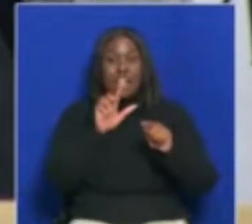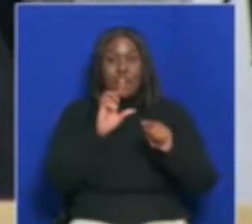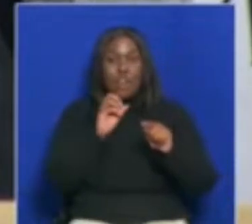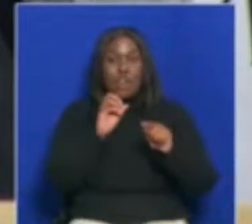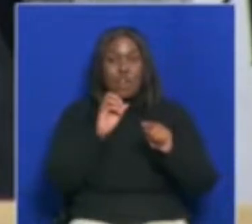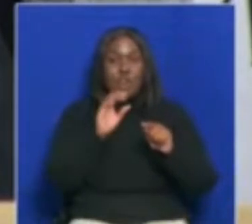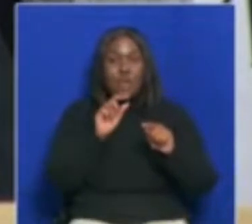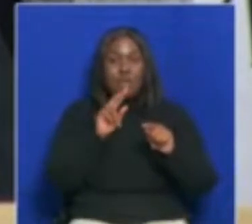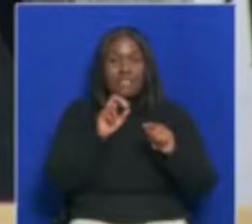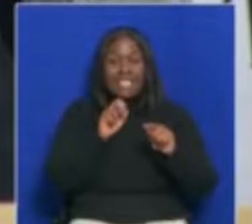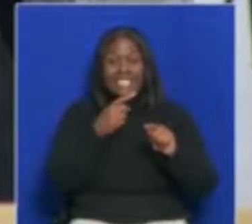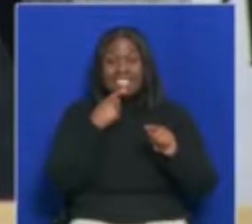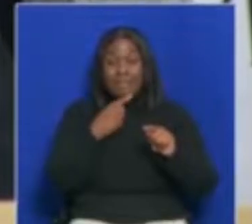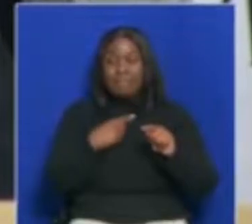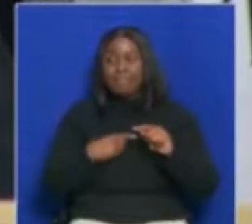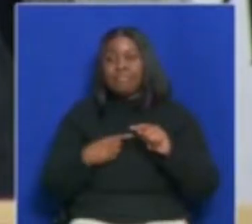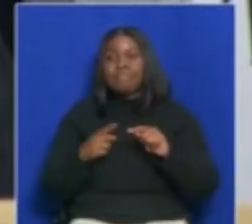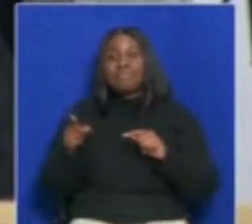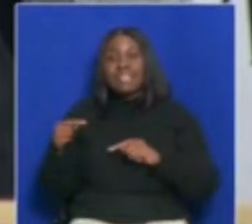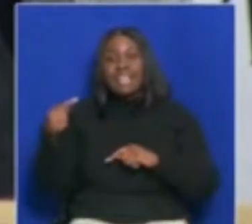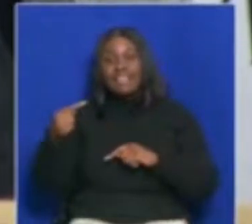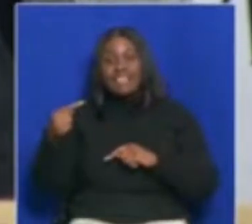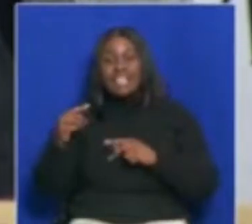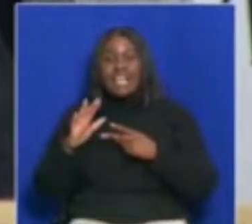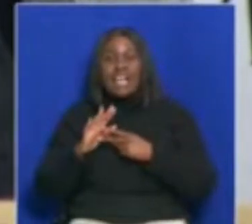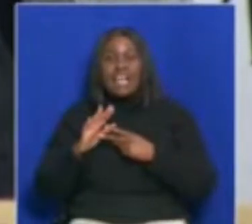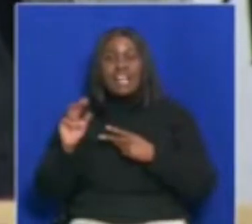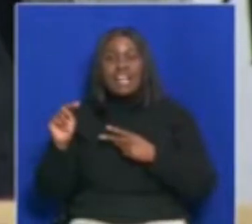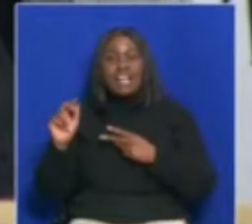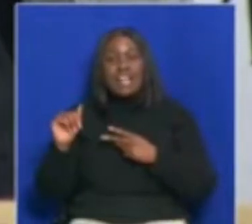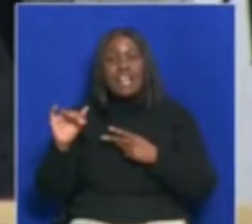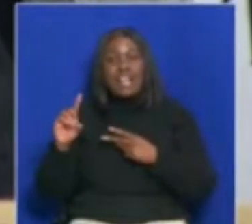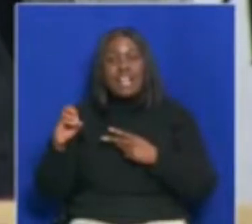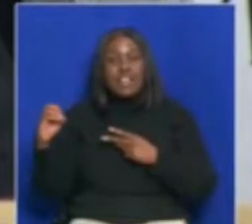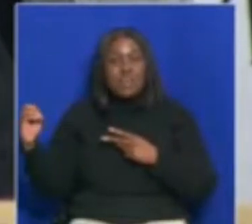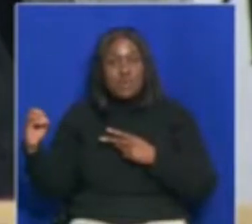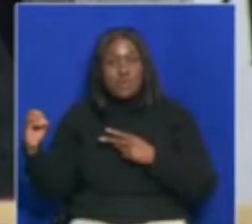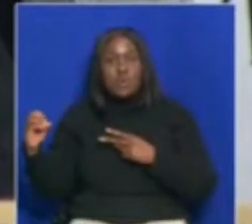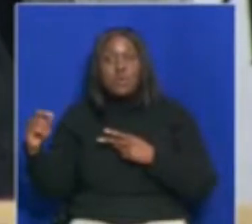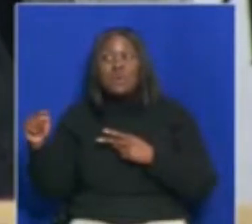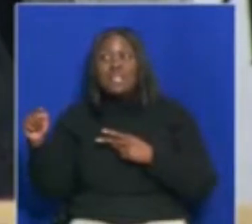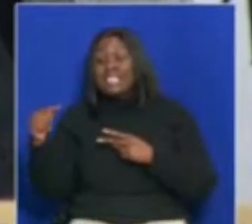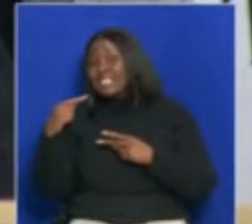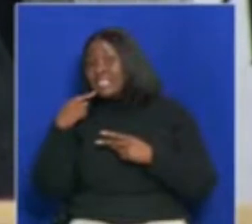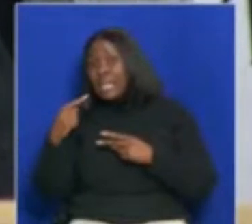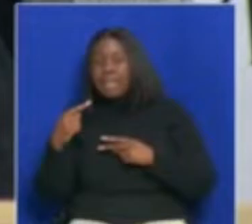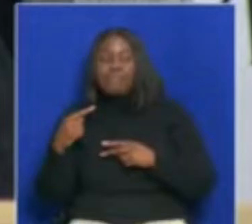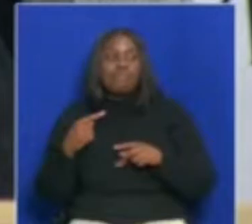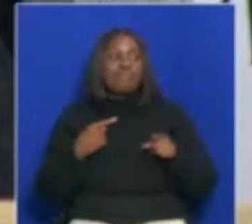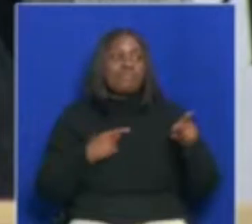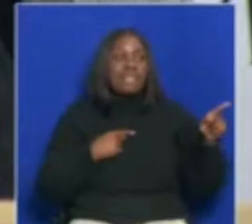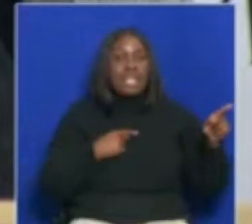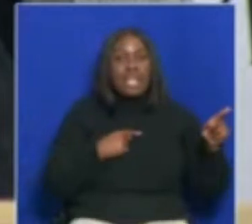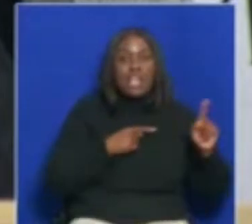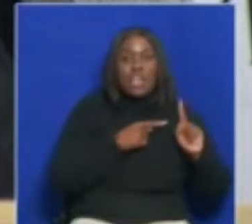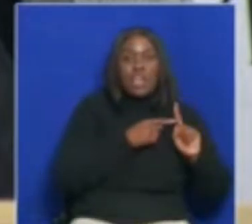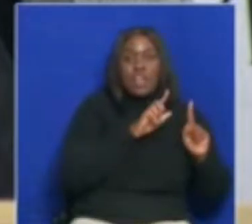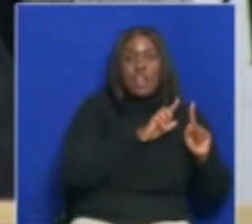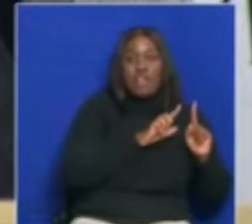Sivan Naidu told him that Bevan had been involved in a shooting incident where Ox members were shot at earlier that